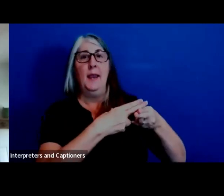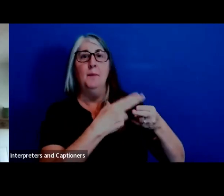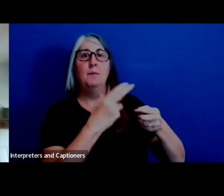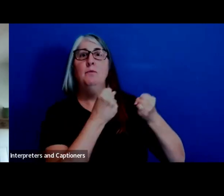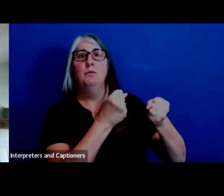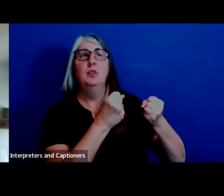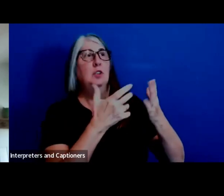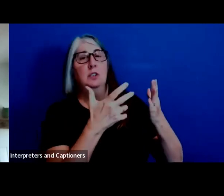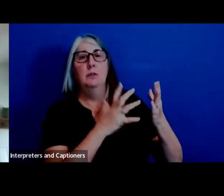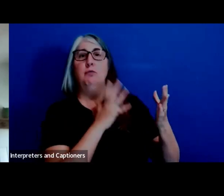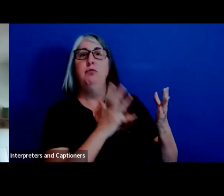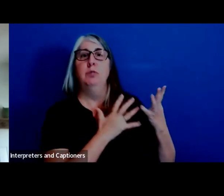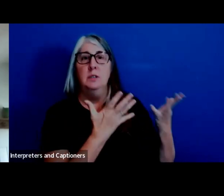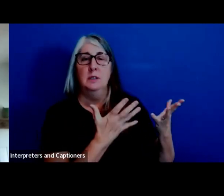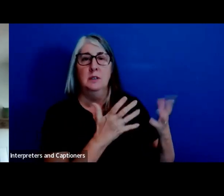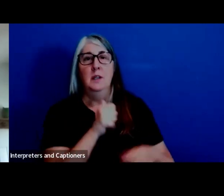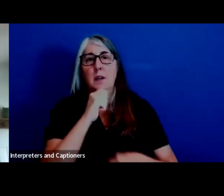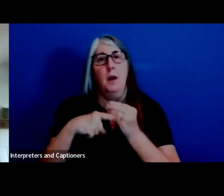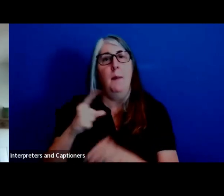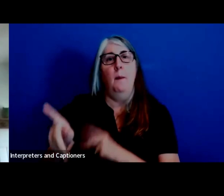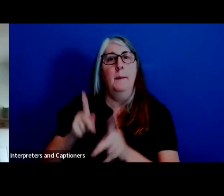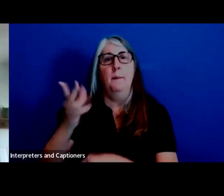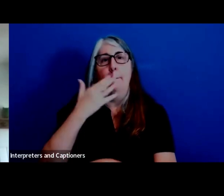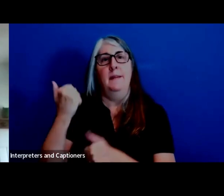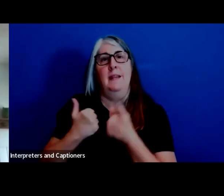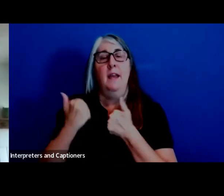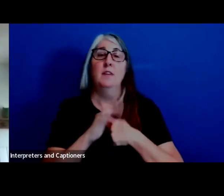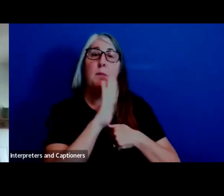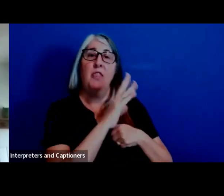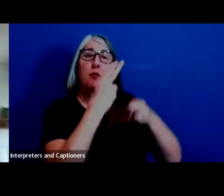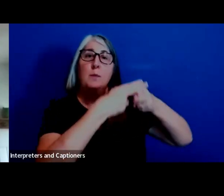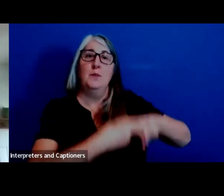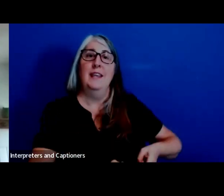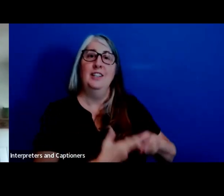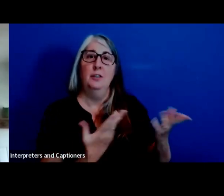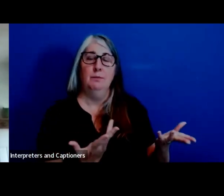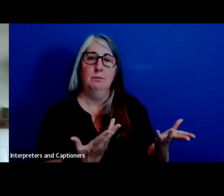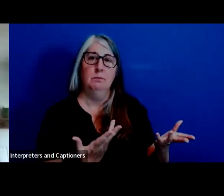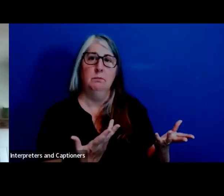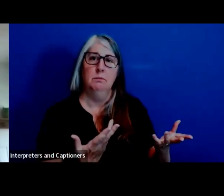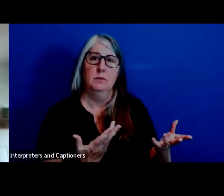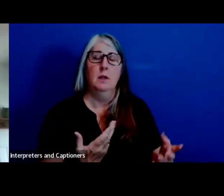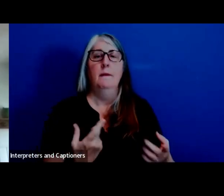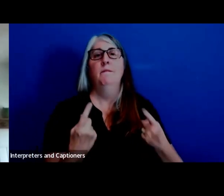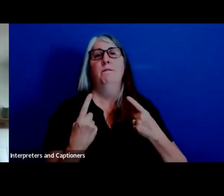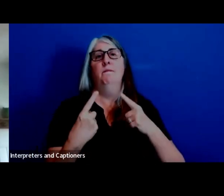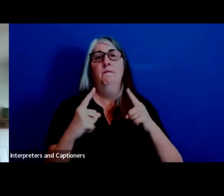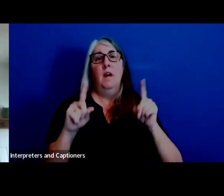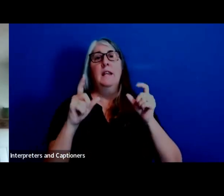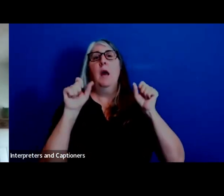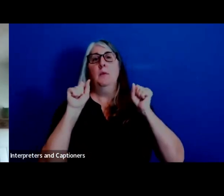best life that they want. It's about the agency's reputation. And I was finally able to break through